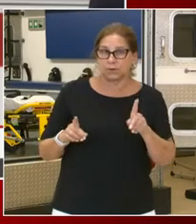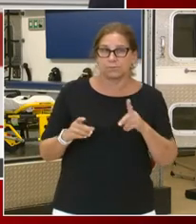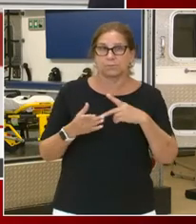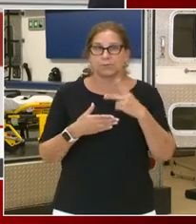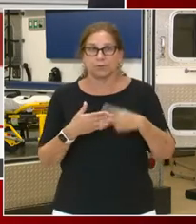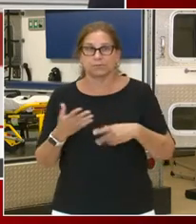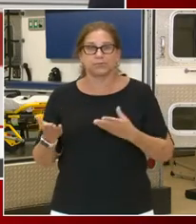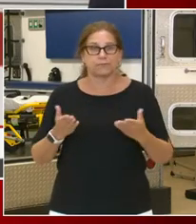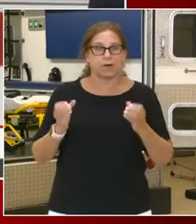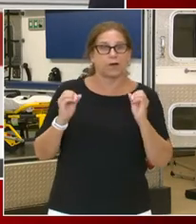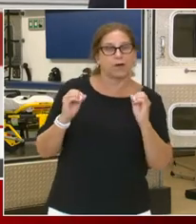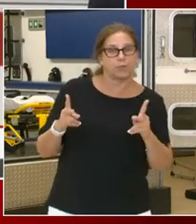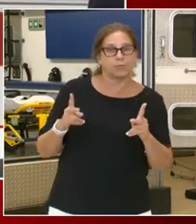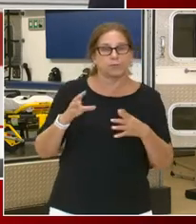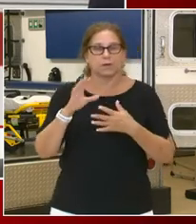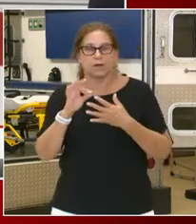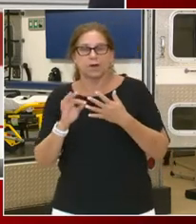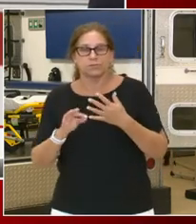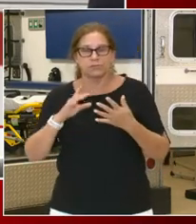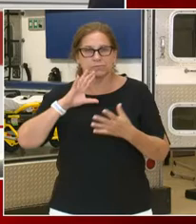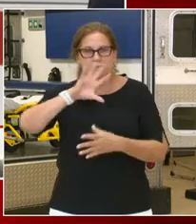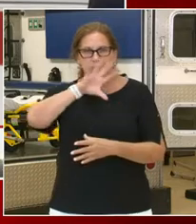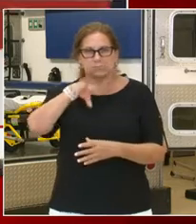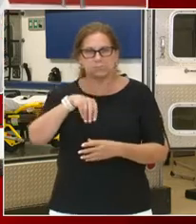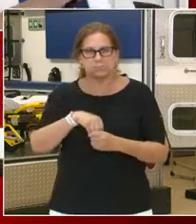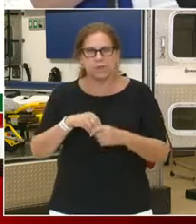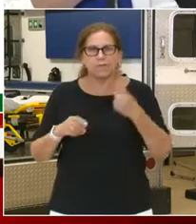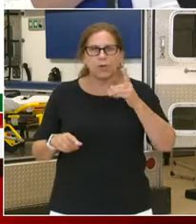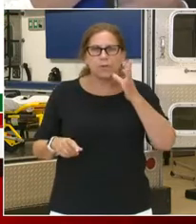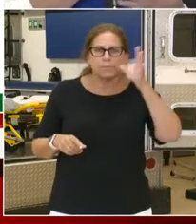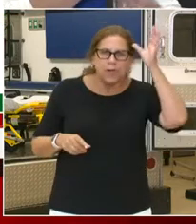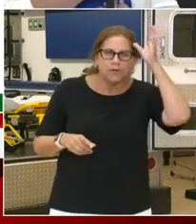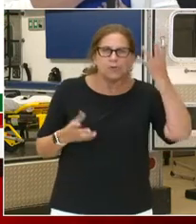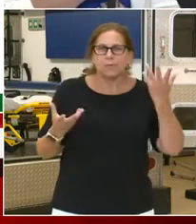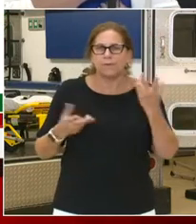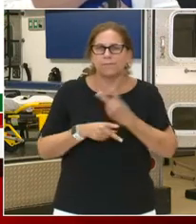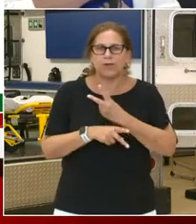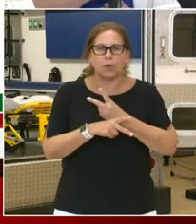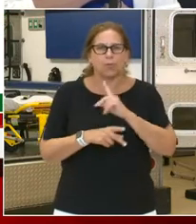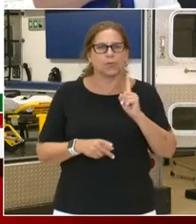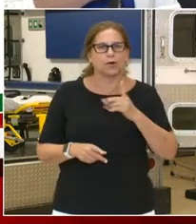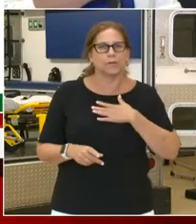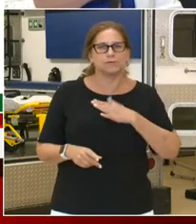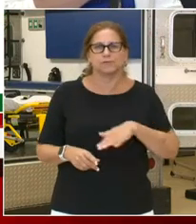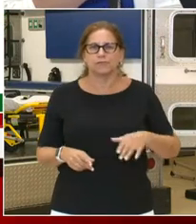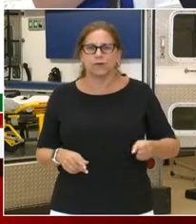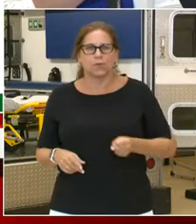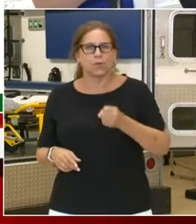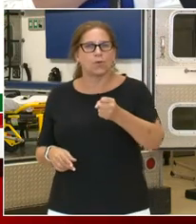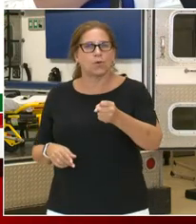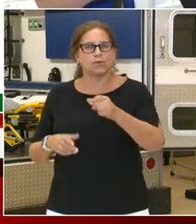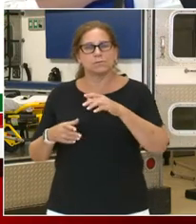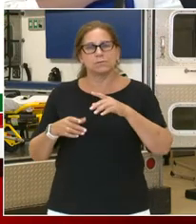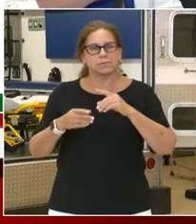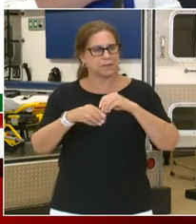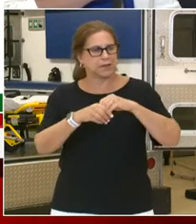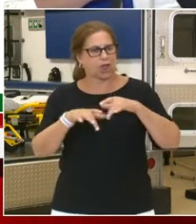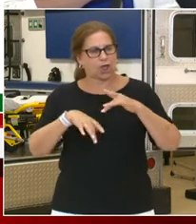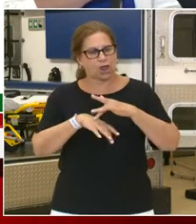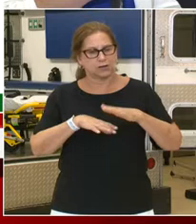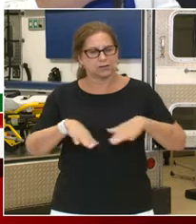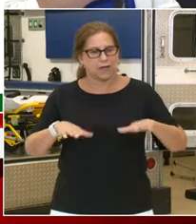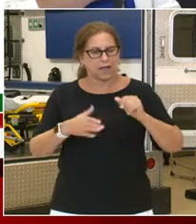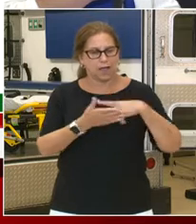that investment in childcare begins at birth through the love and care that our childcare providers are providing those children. And